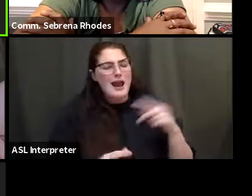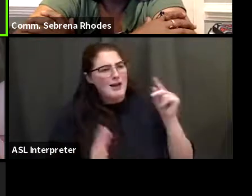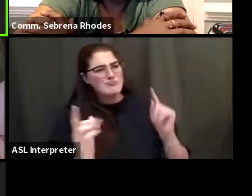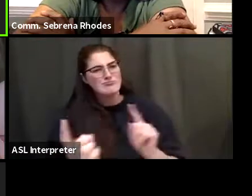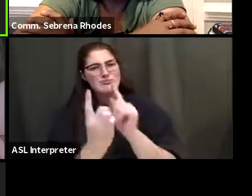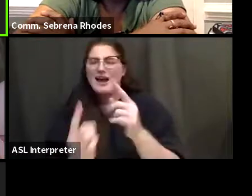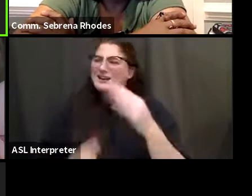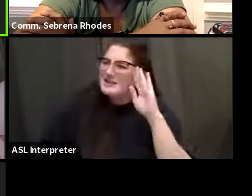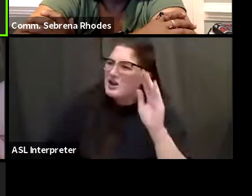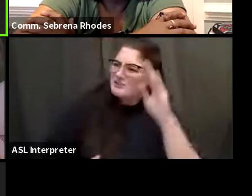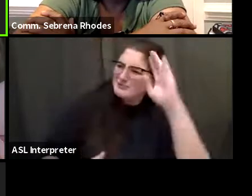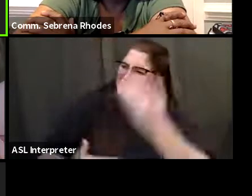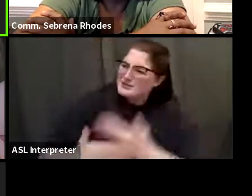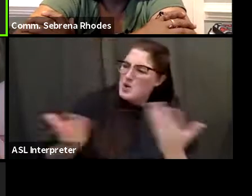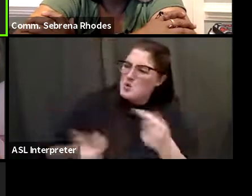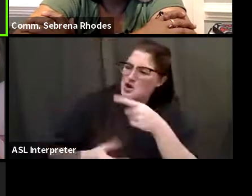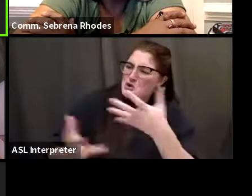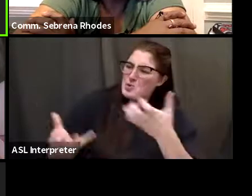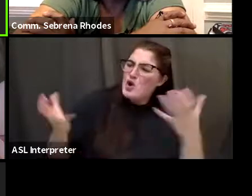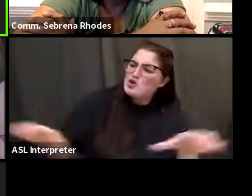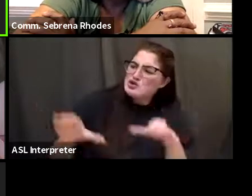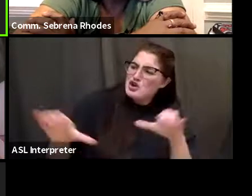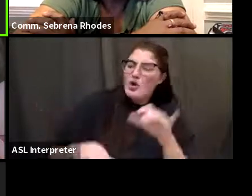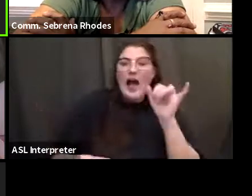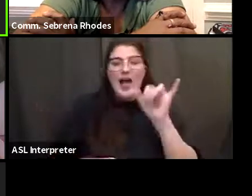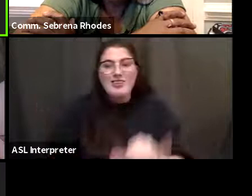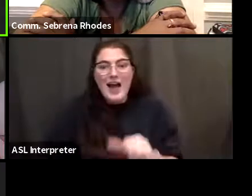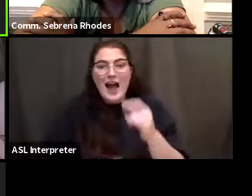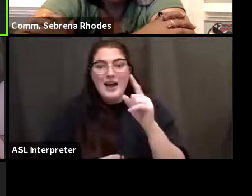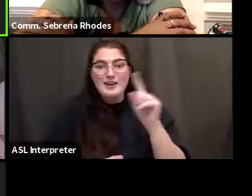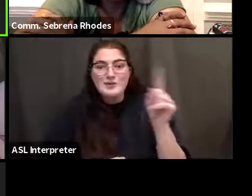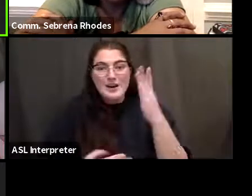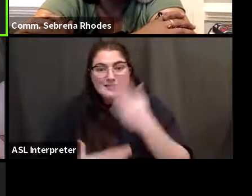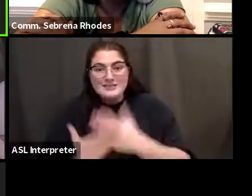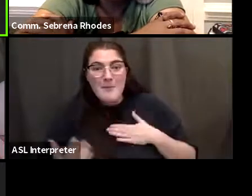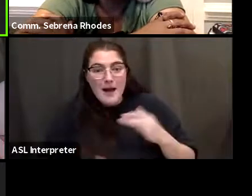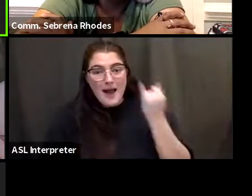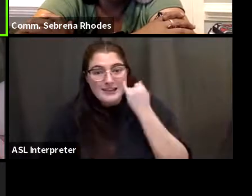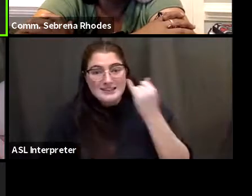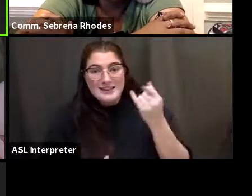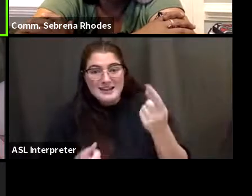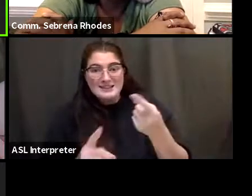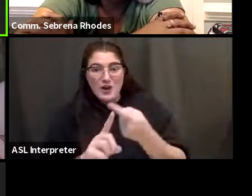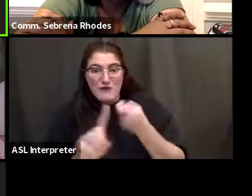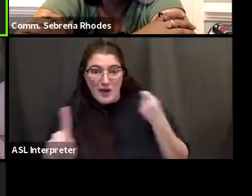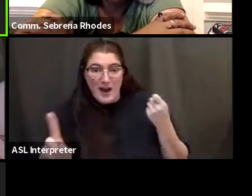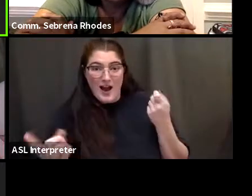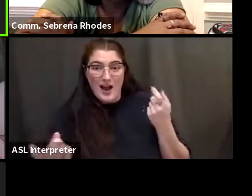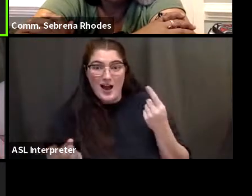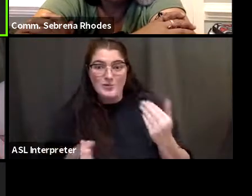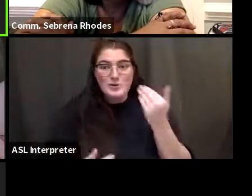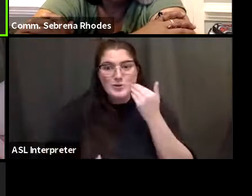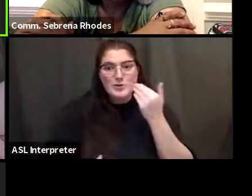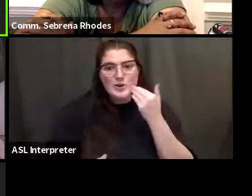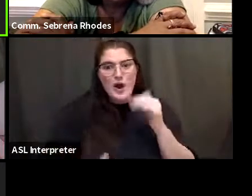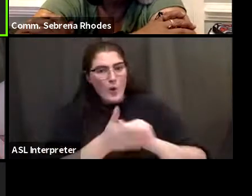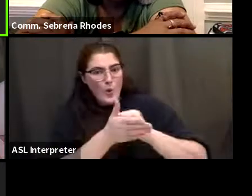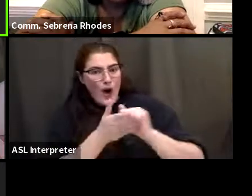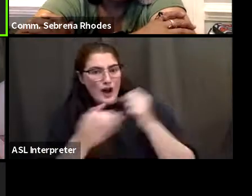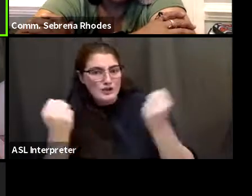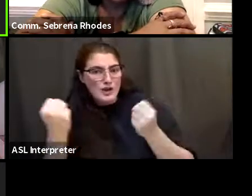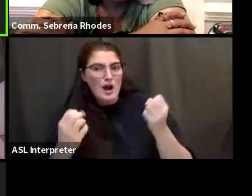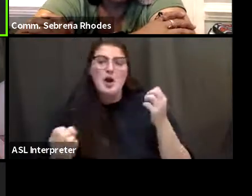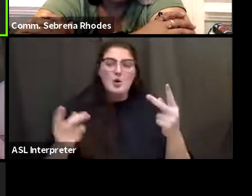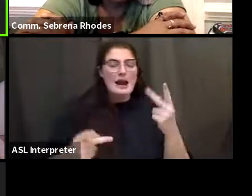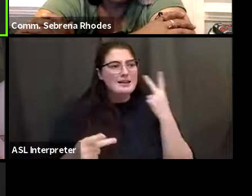son, what is it that you would like to do? And that's where some of my ideas came from. You know, washing cars. Okay, well, let's see, can we